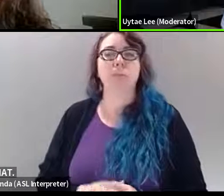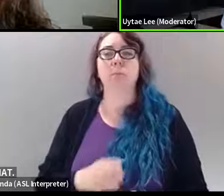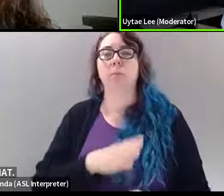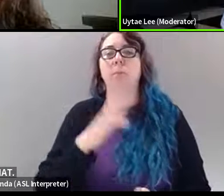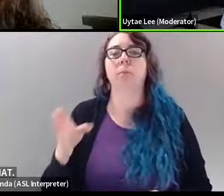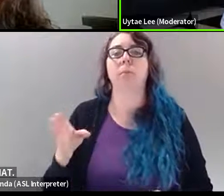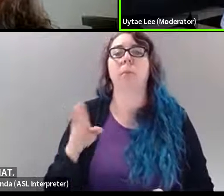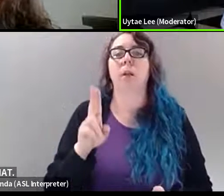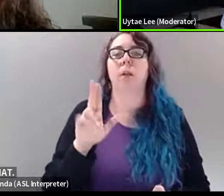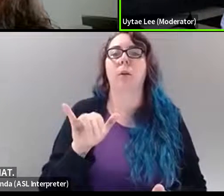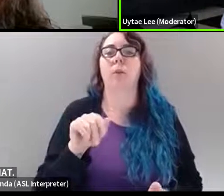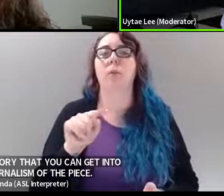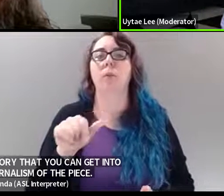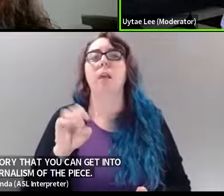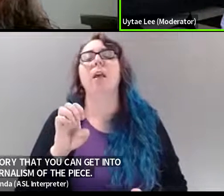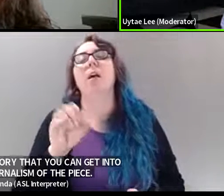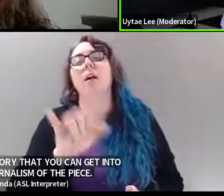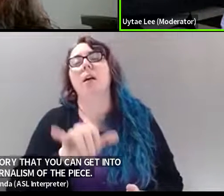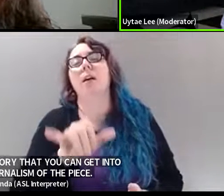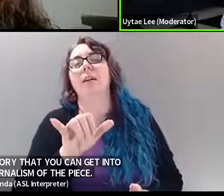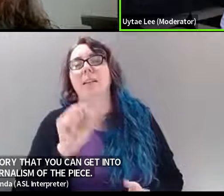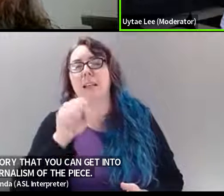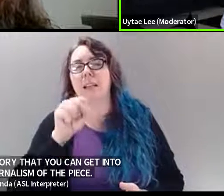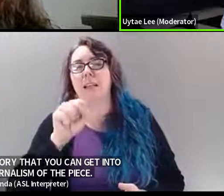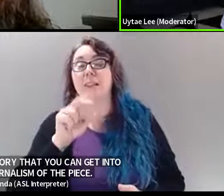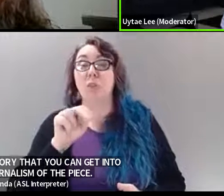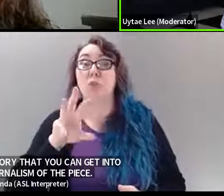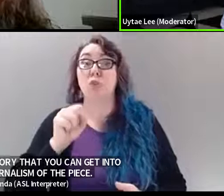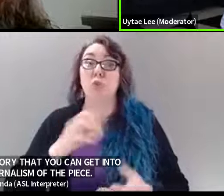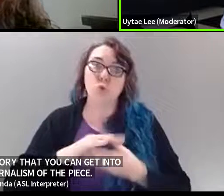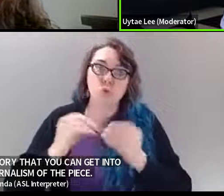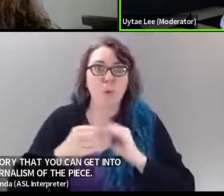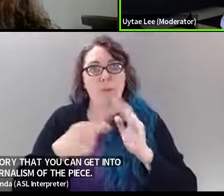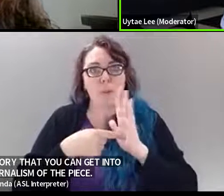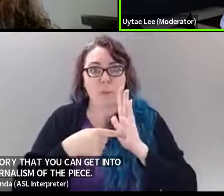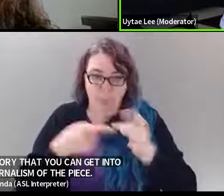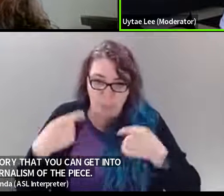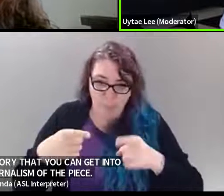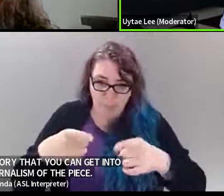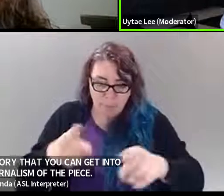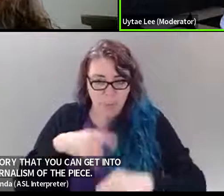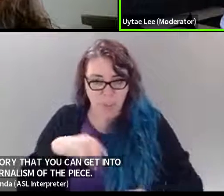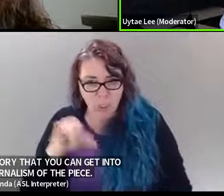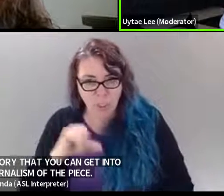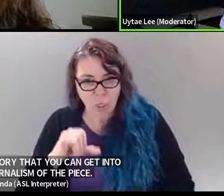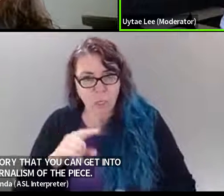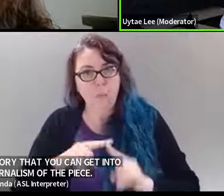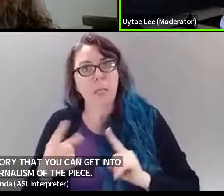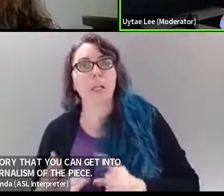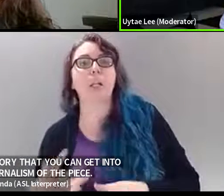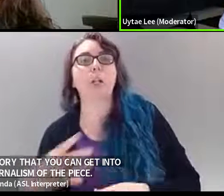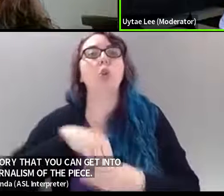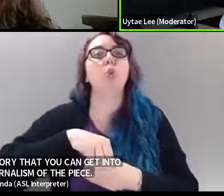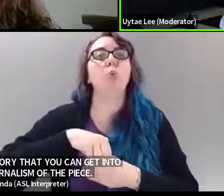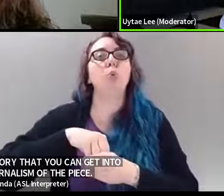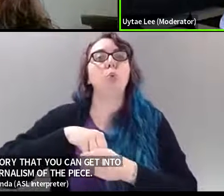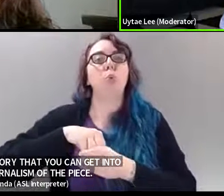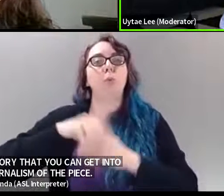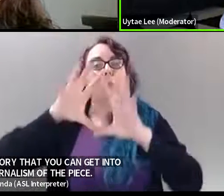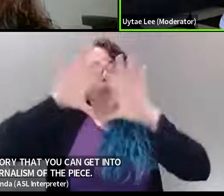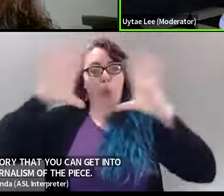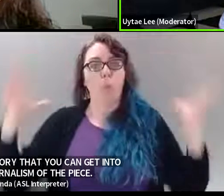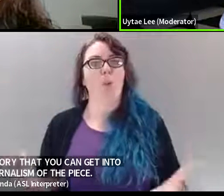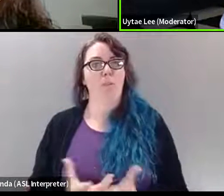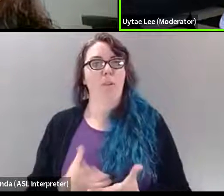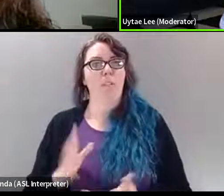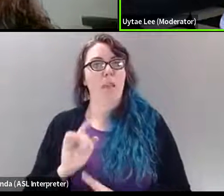takeaways, broader context that help us kind of understand this deeper, story and moment in time, and hopefully is a